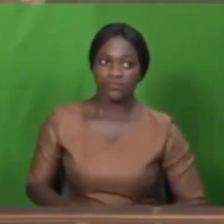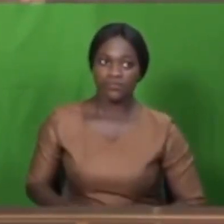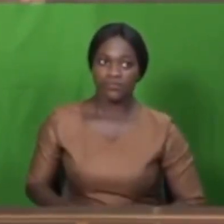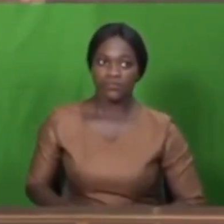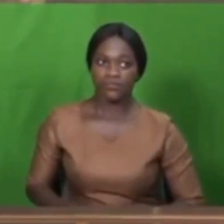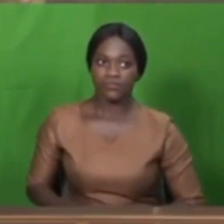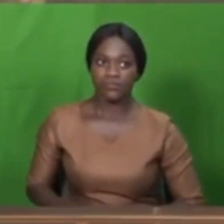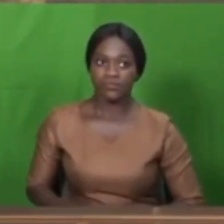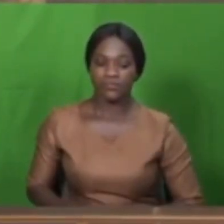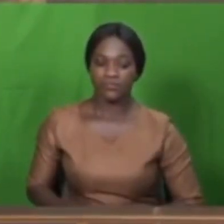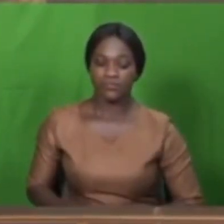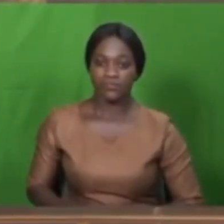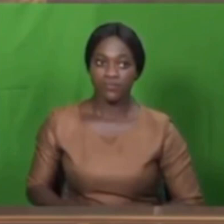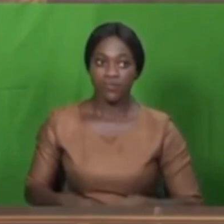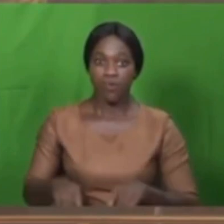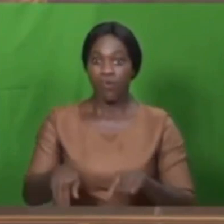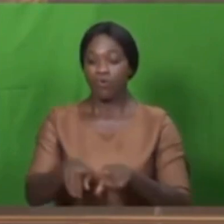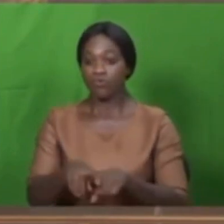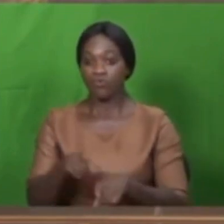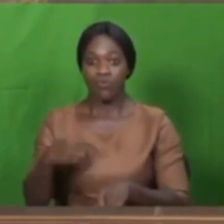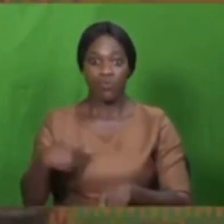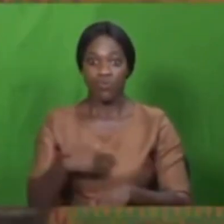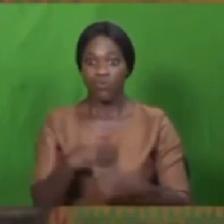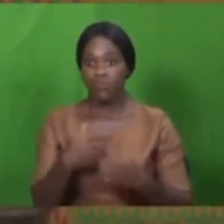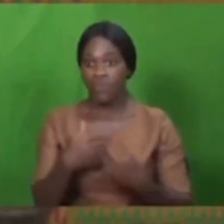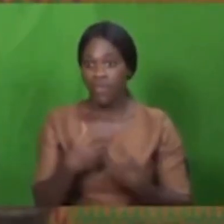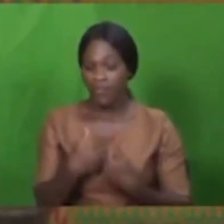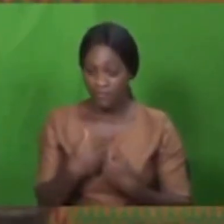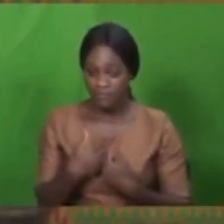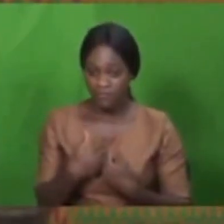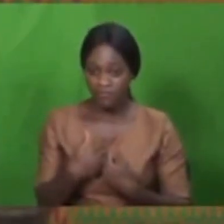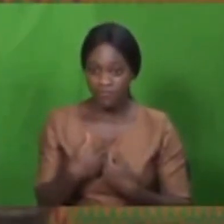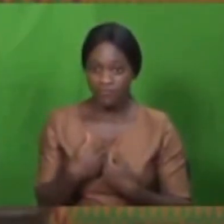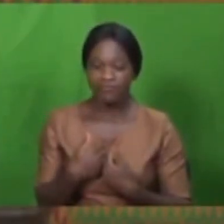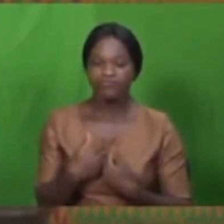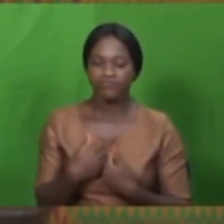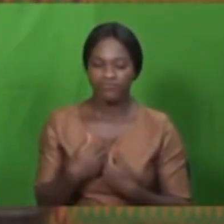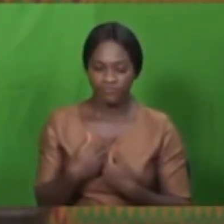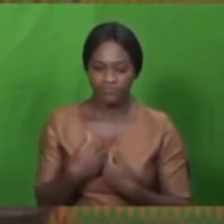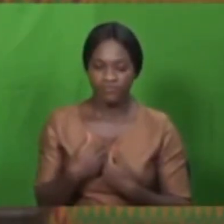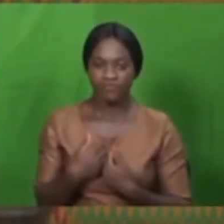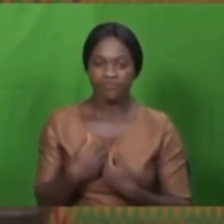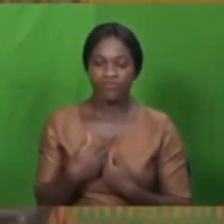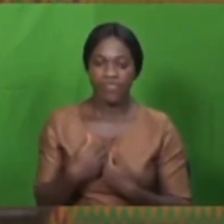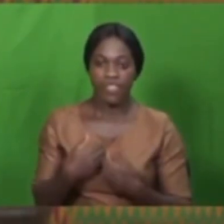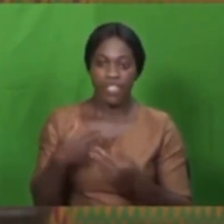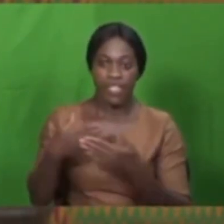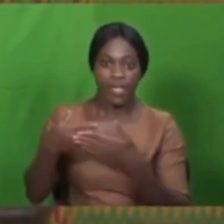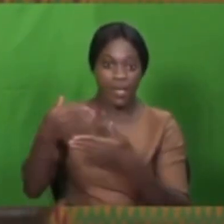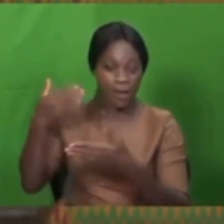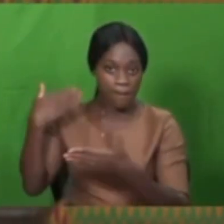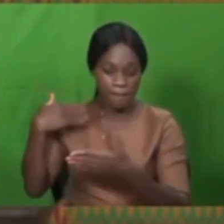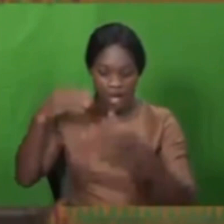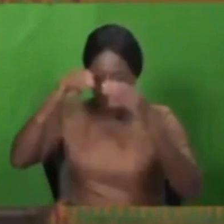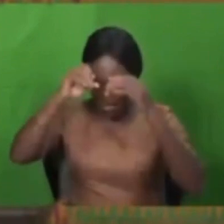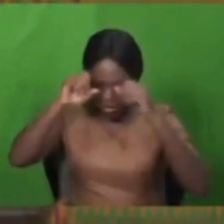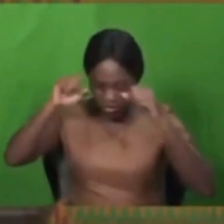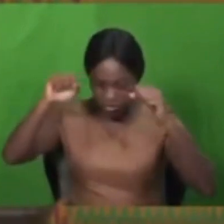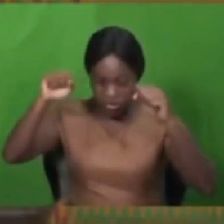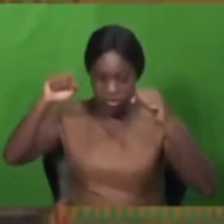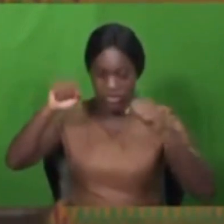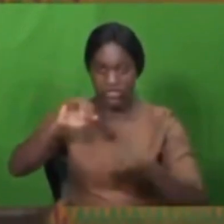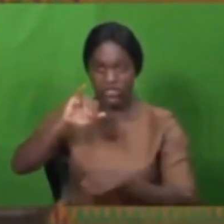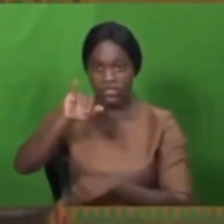And we are also blessed with the presence of Your Excellencies, the former President